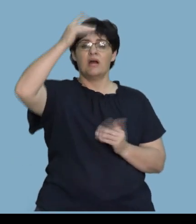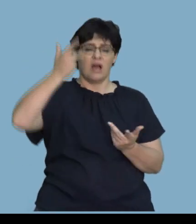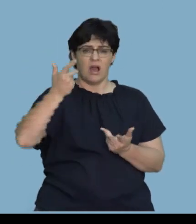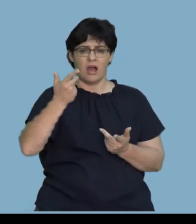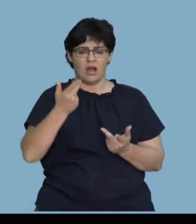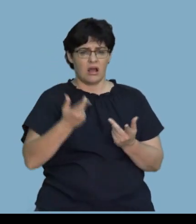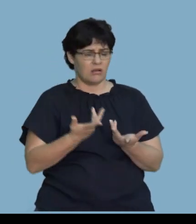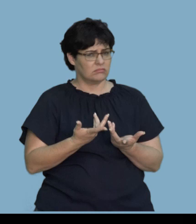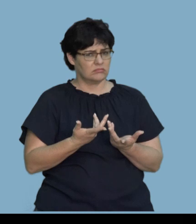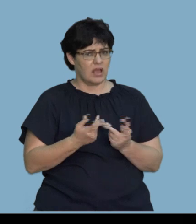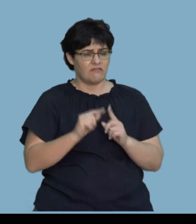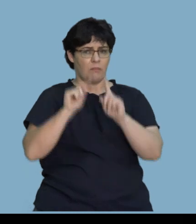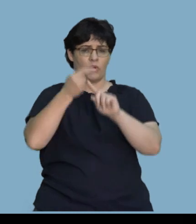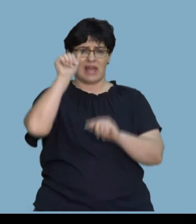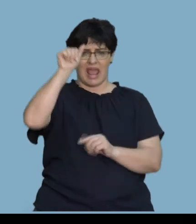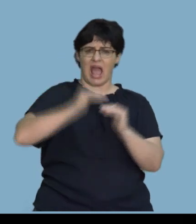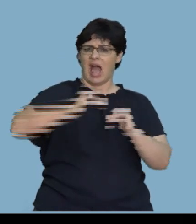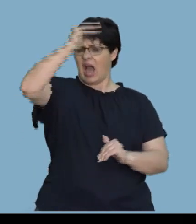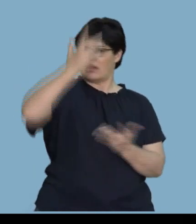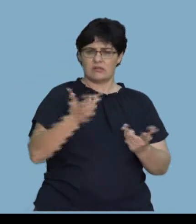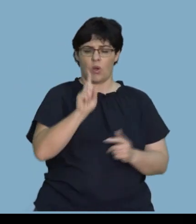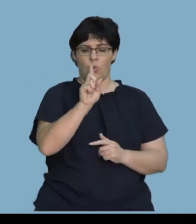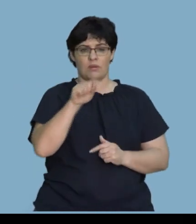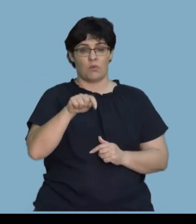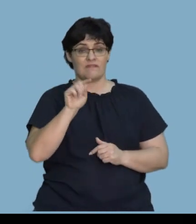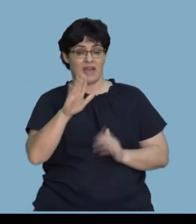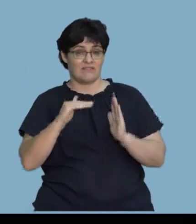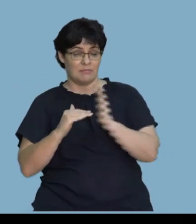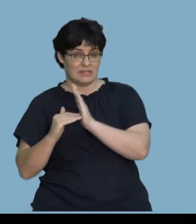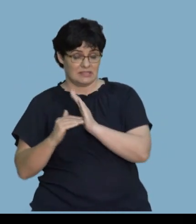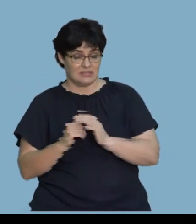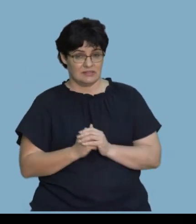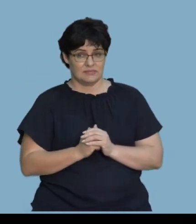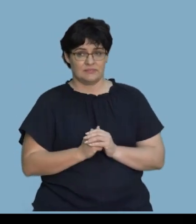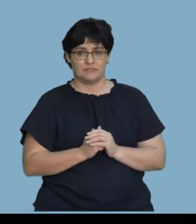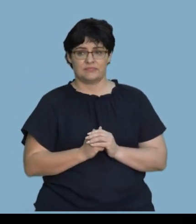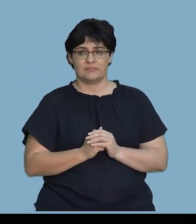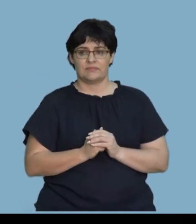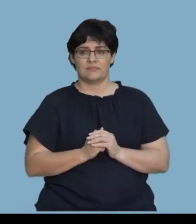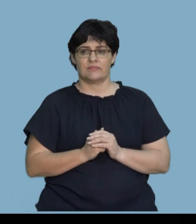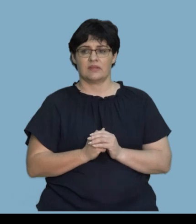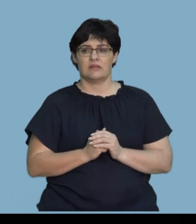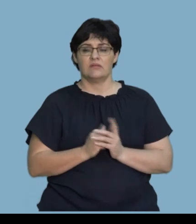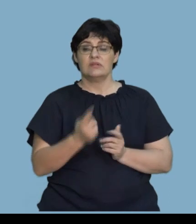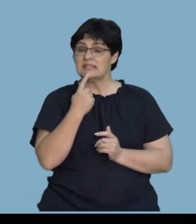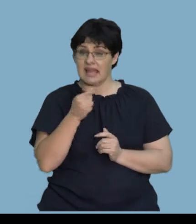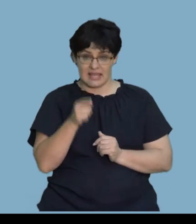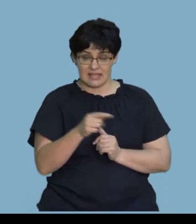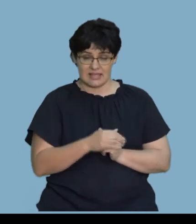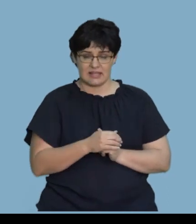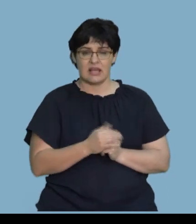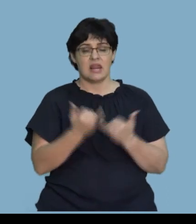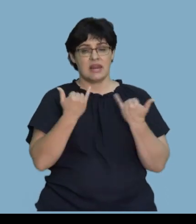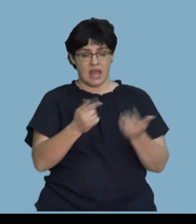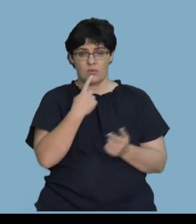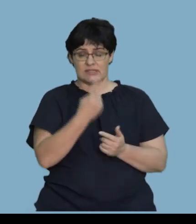it is at point A? It's actually 1.5 meters, okay? Right, so having said that, we can then say, okay,